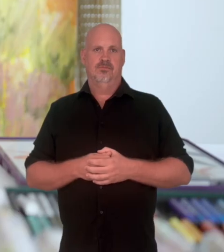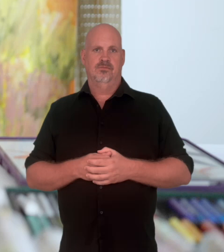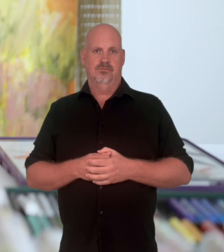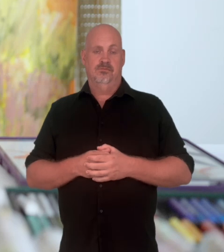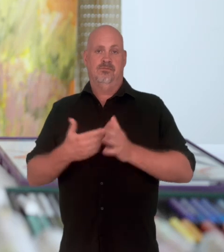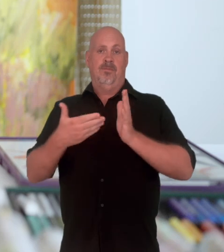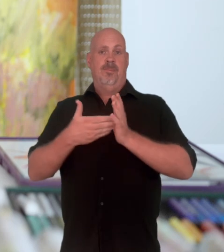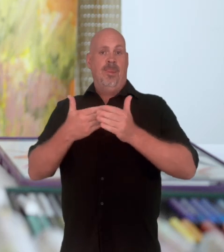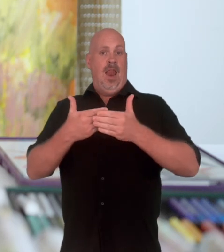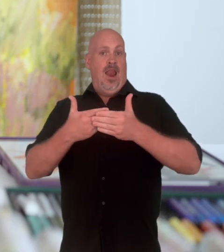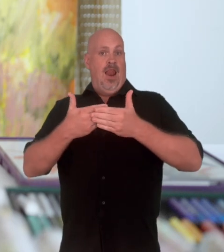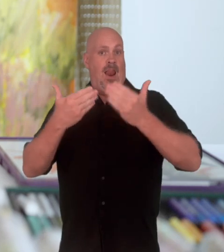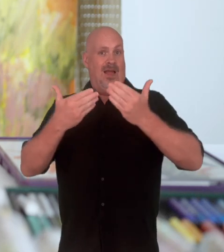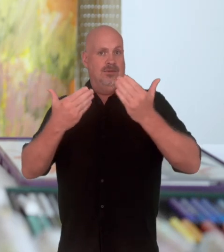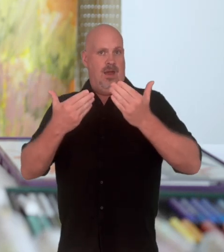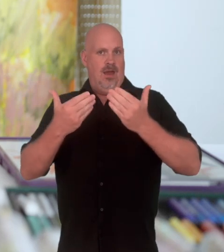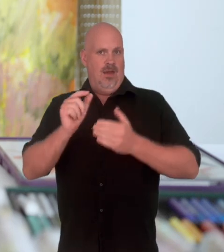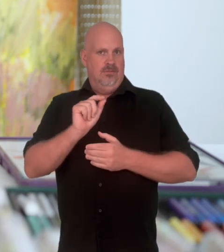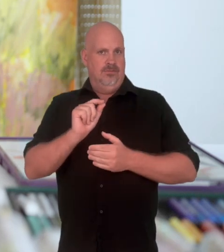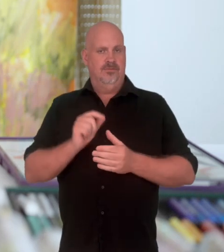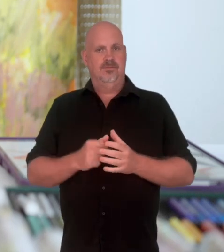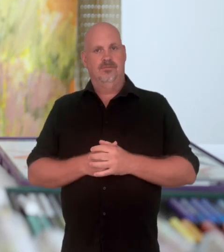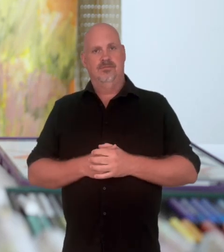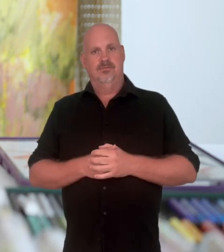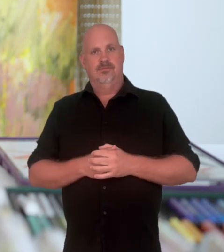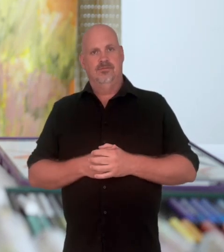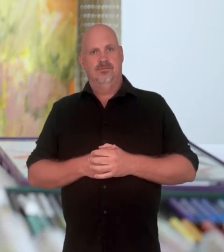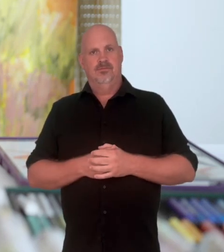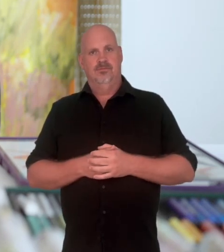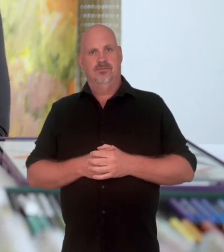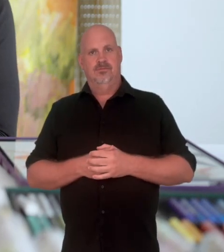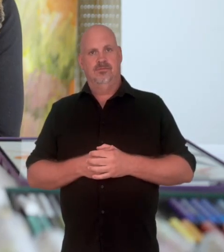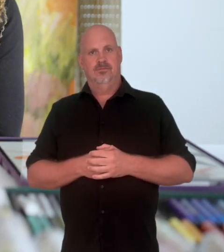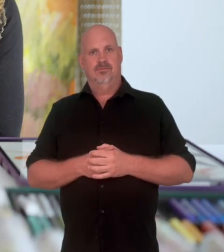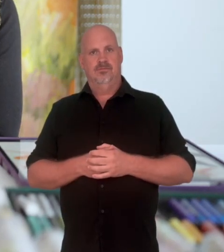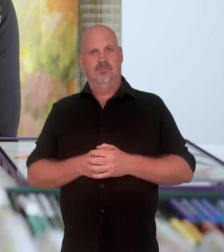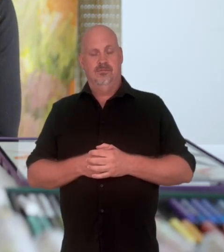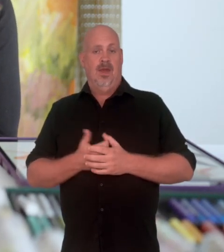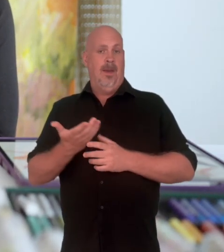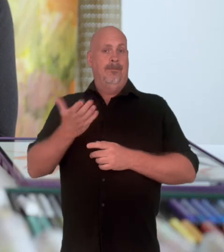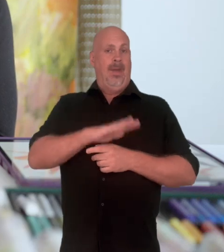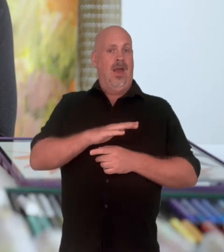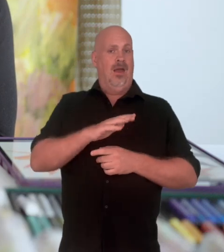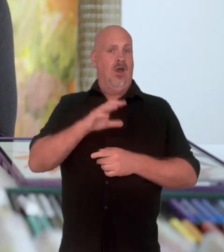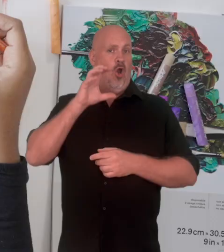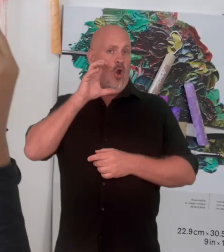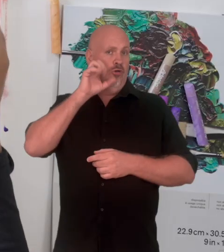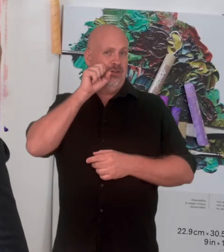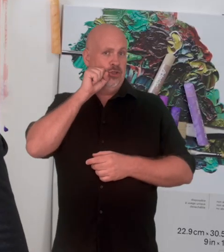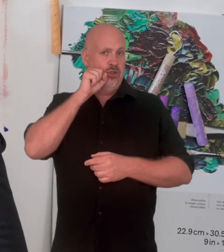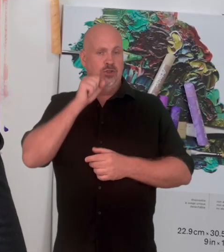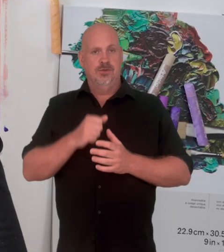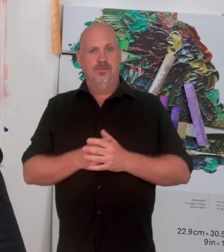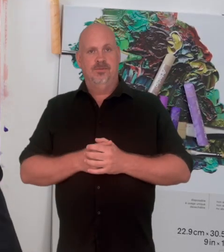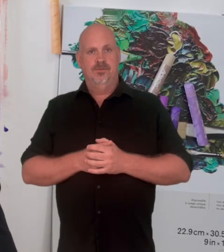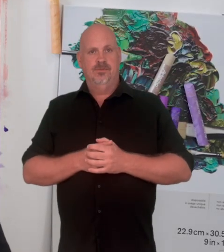Yay. And then go back to the orange. So for this one, I'm going to just